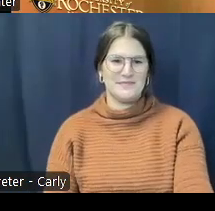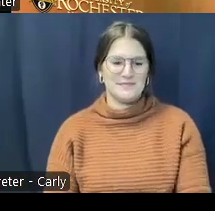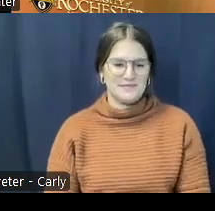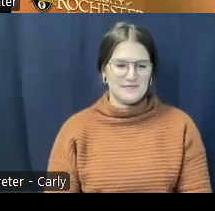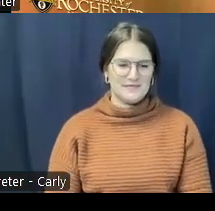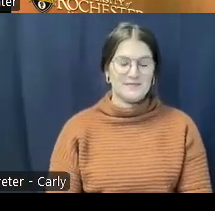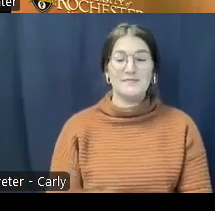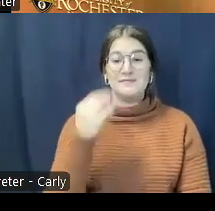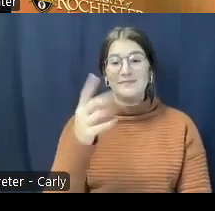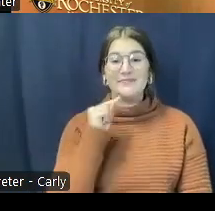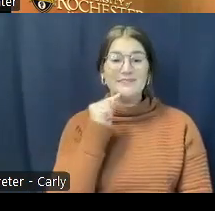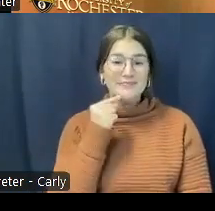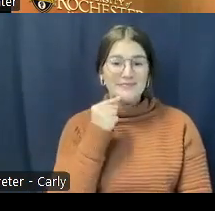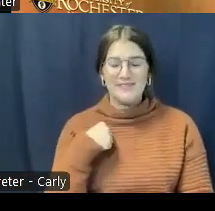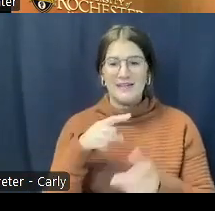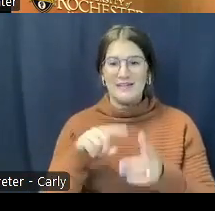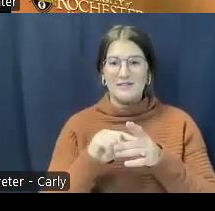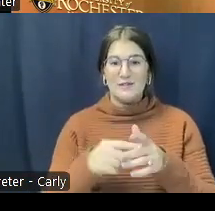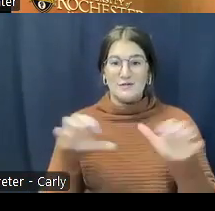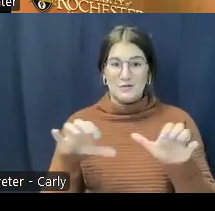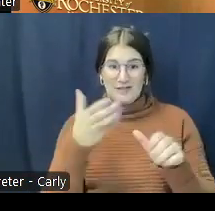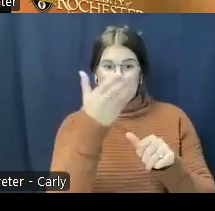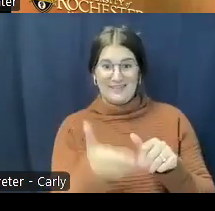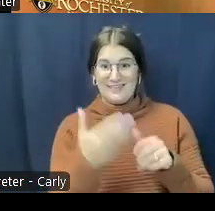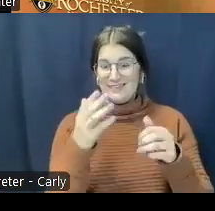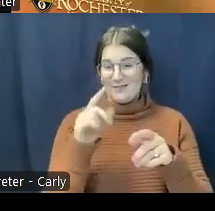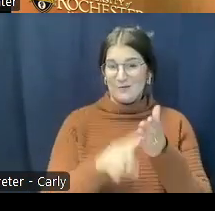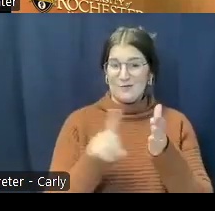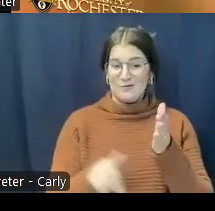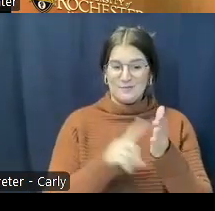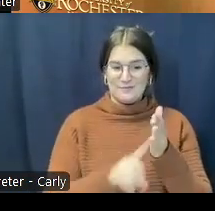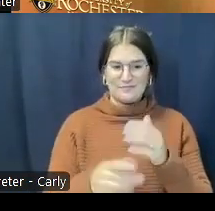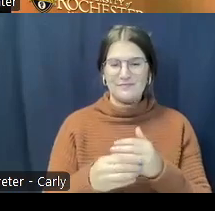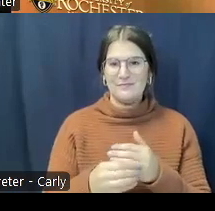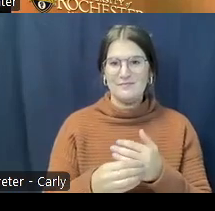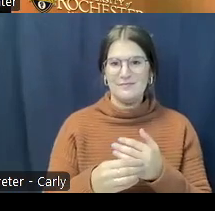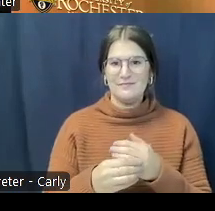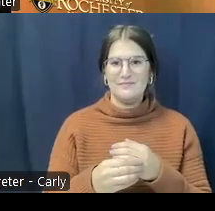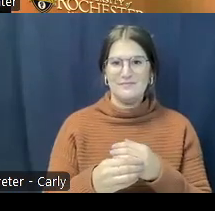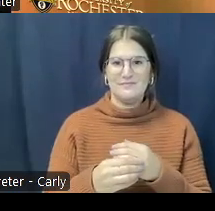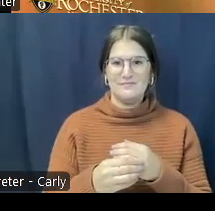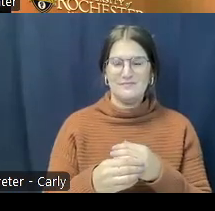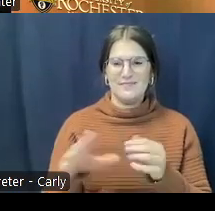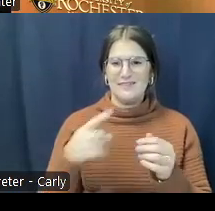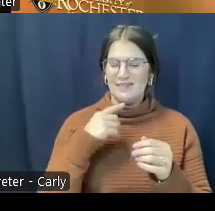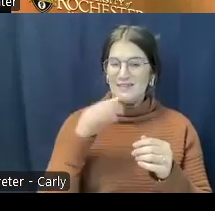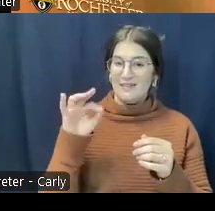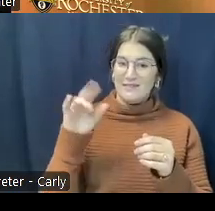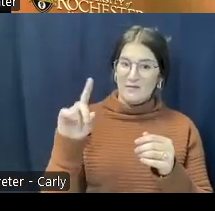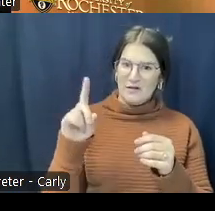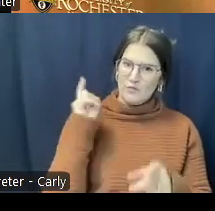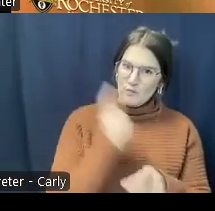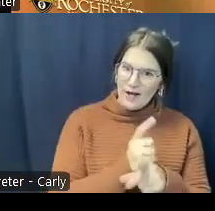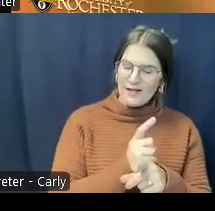By the way, seriously, when I began doing the stuff that I'm talking about today, I said, oh my God, Freud was